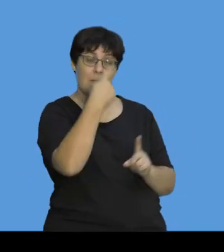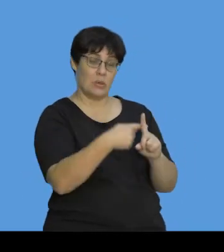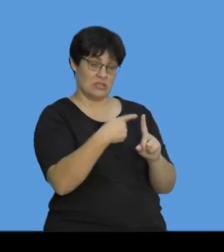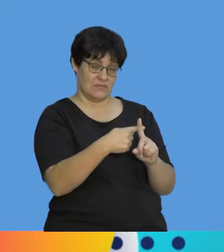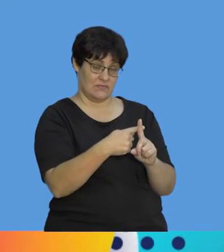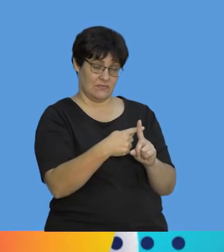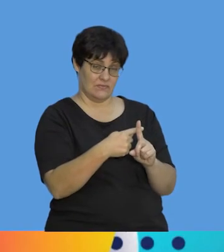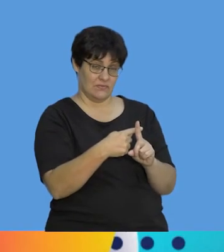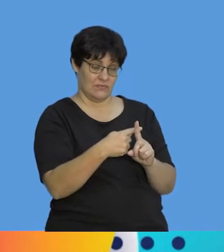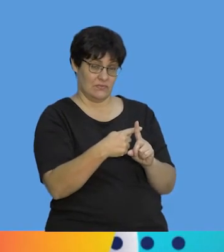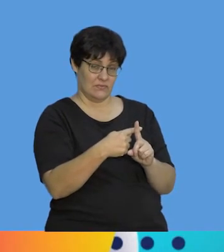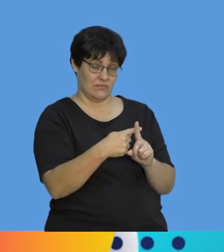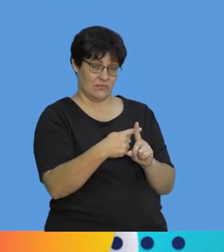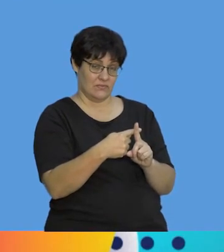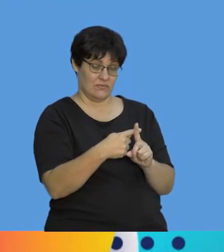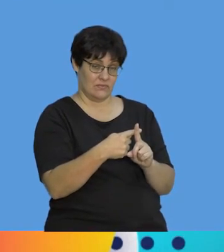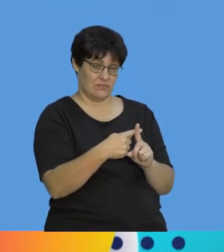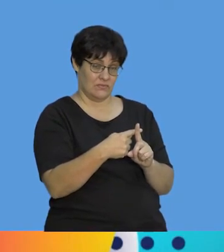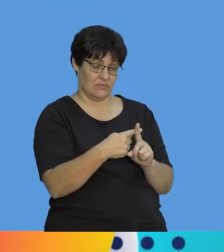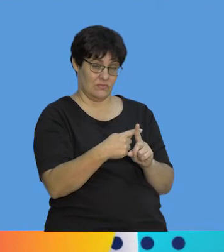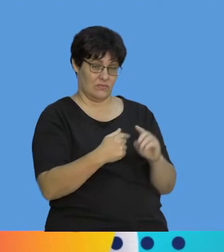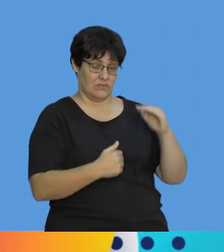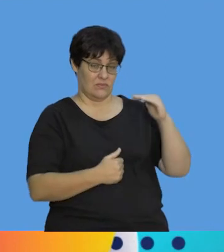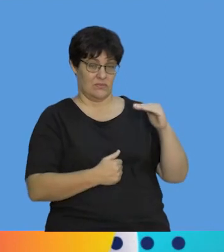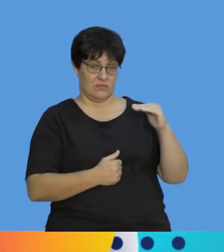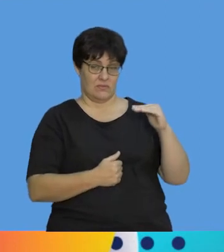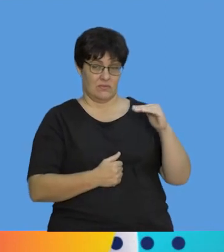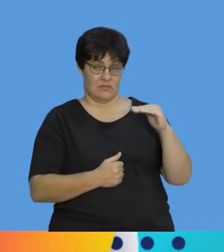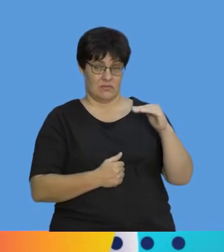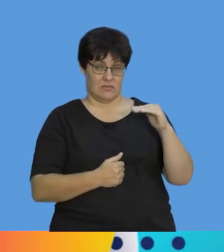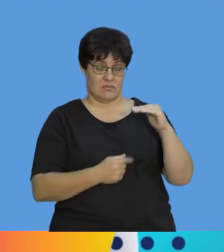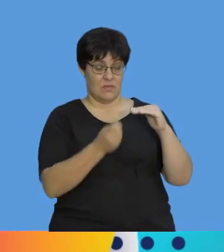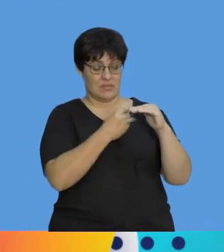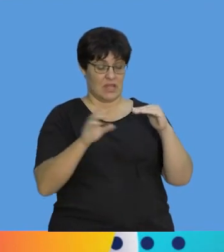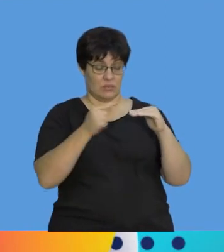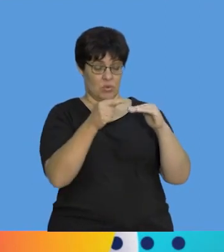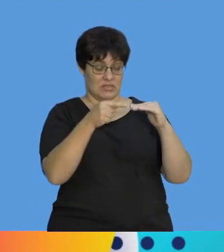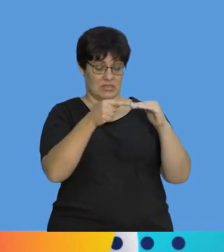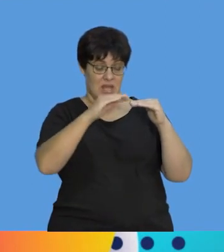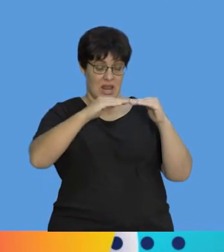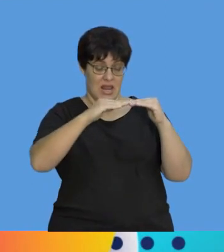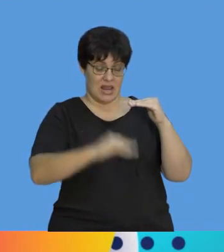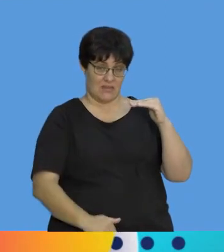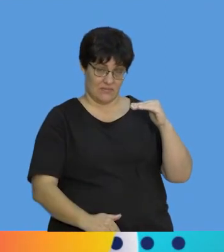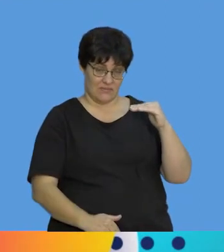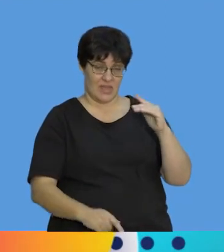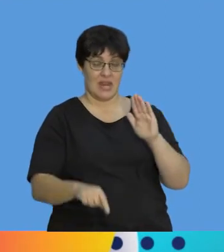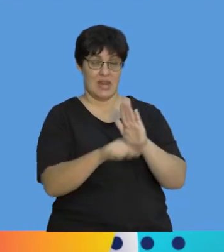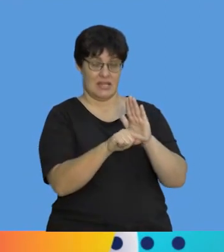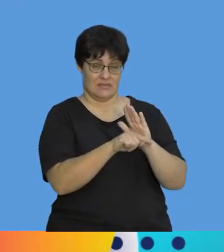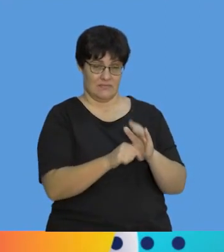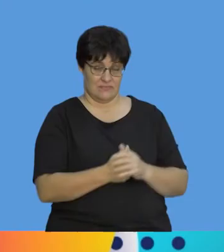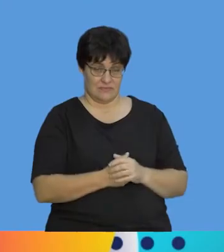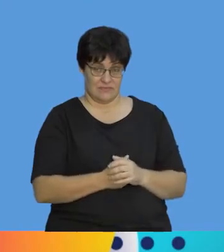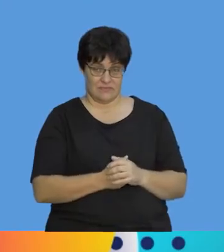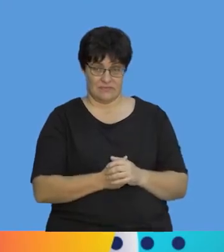positive. Anything that goes below my starting point is